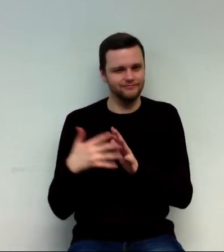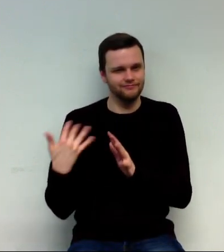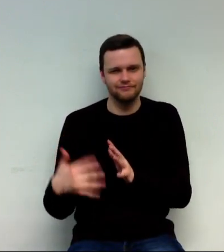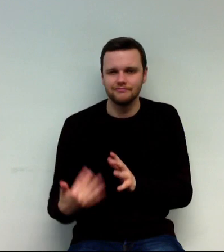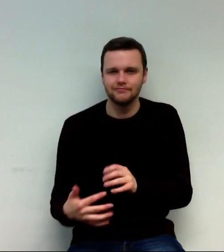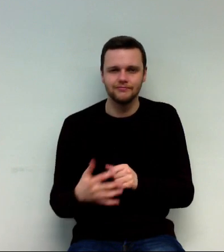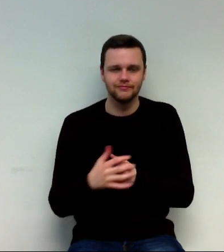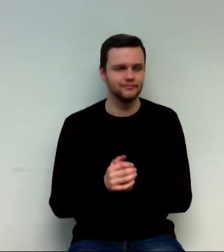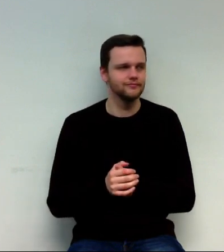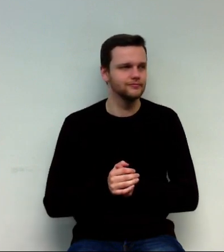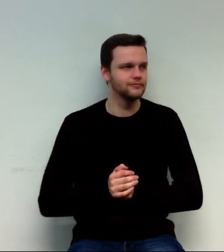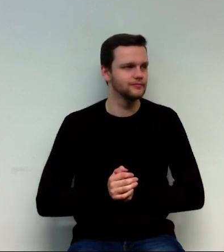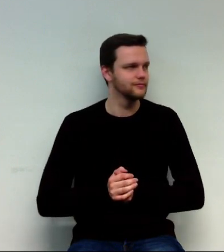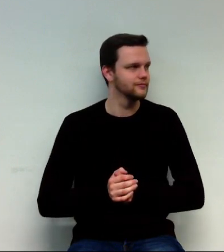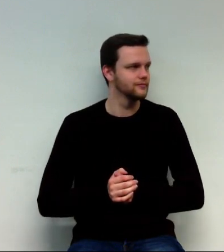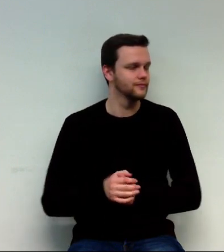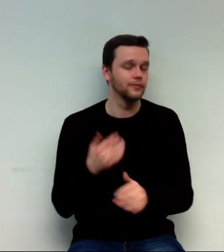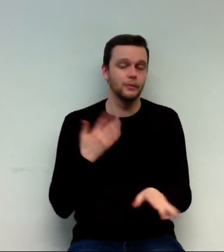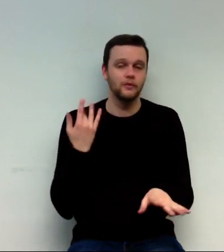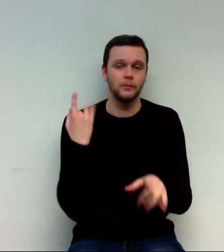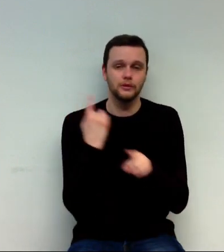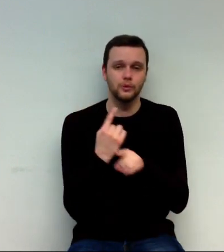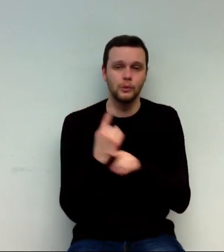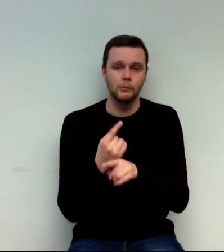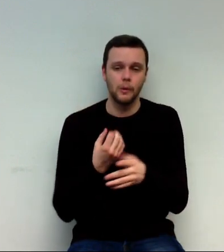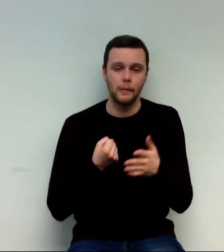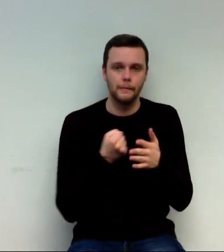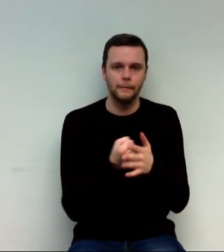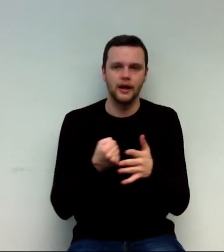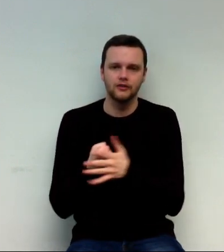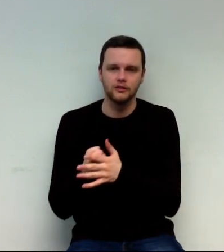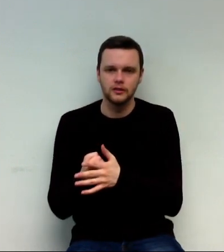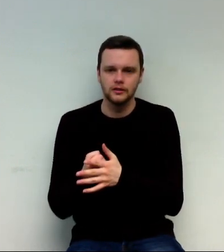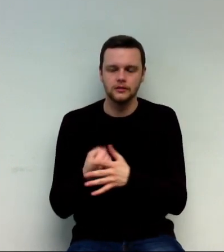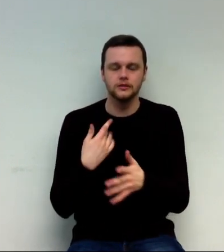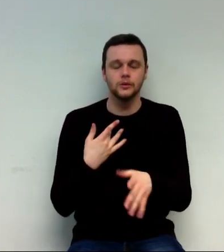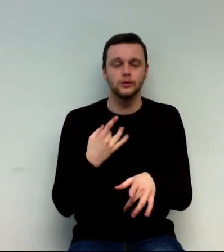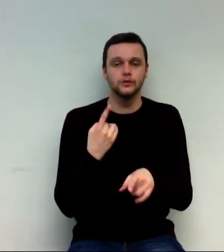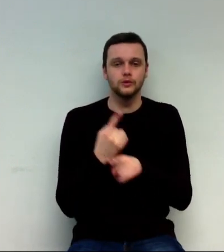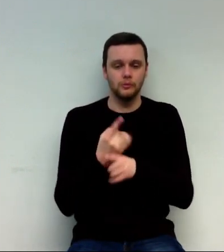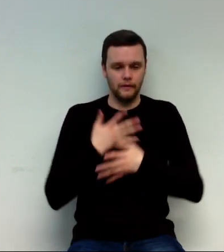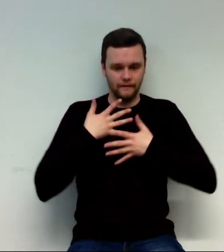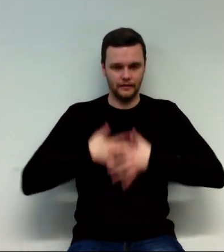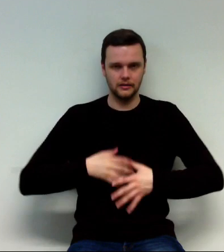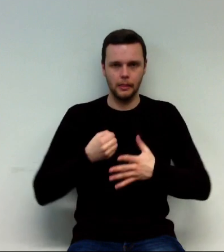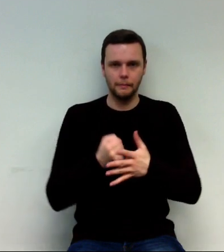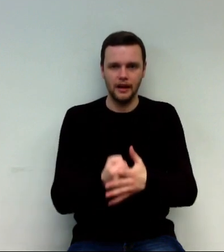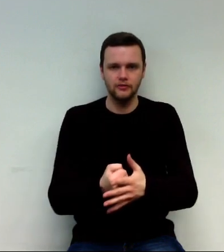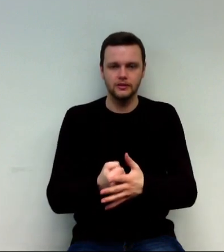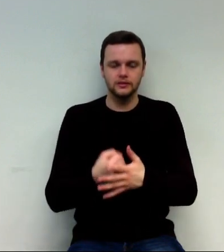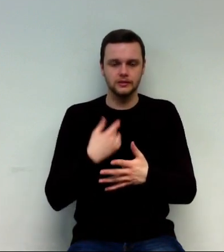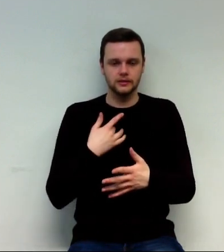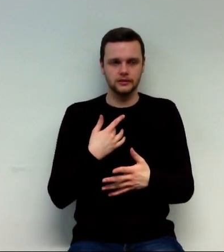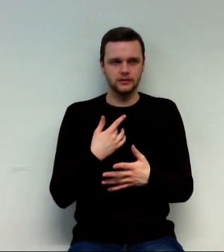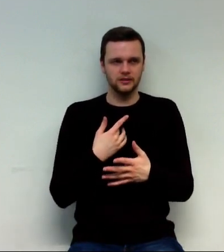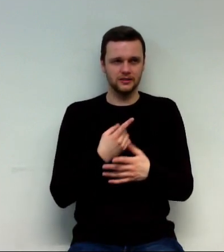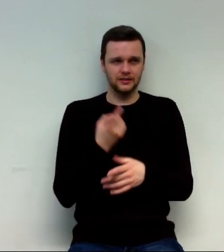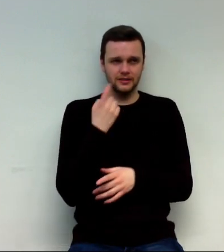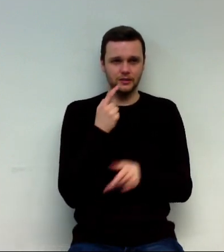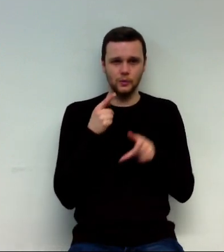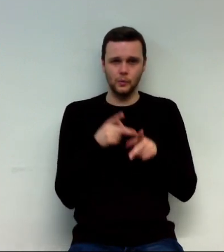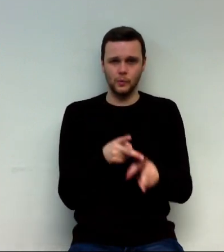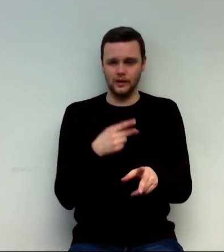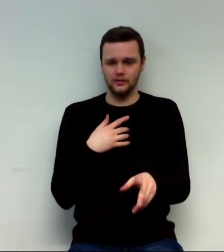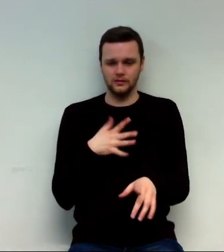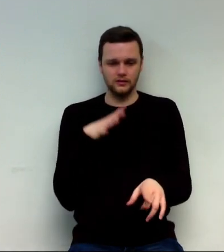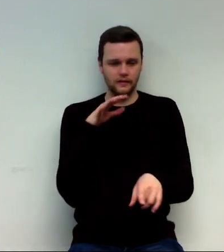at all. And when we spoke about barriers, right at the start, we spoke about physical barriers. And a really simple way to get rid of physical barriers is to find a